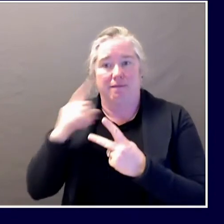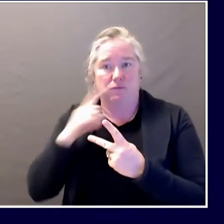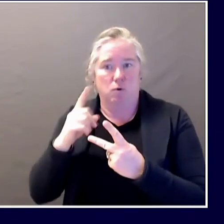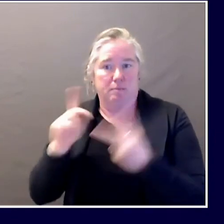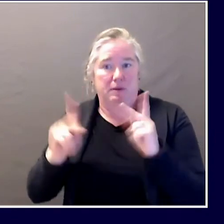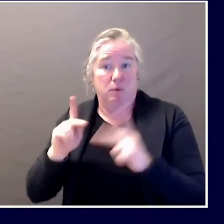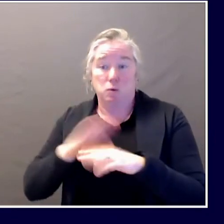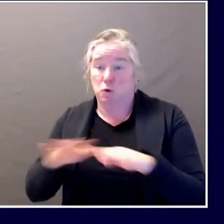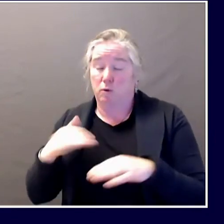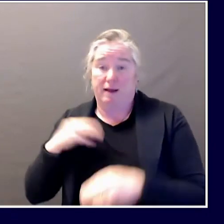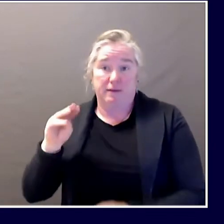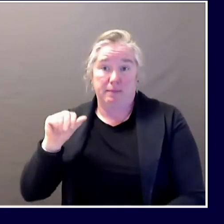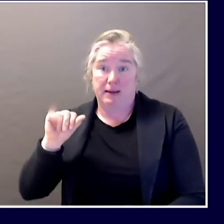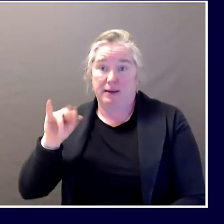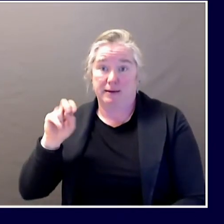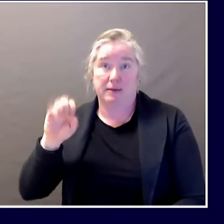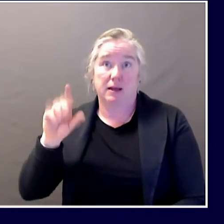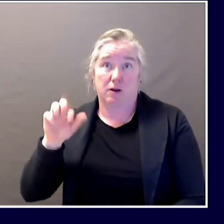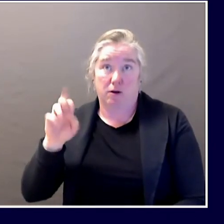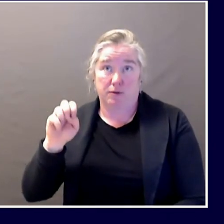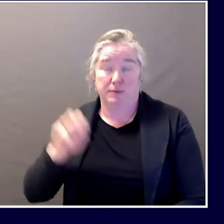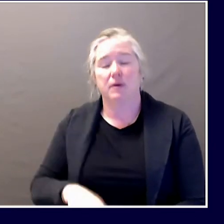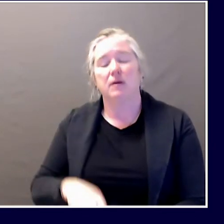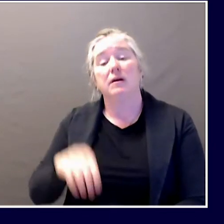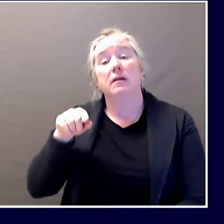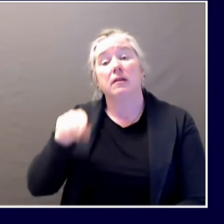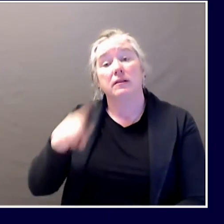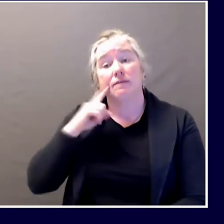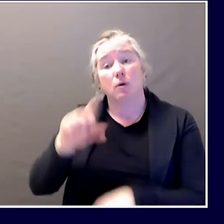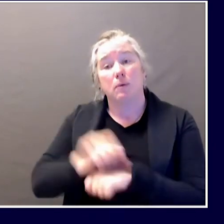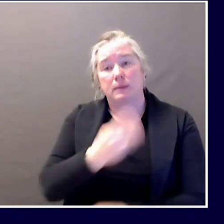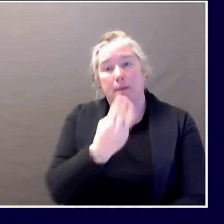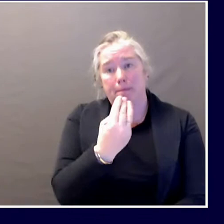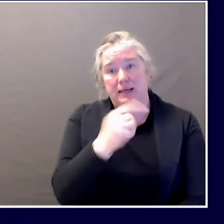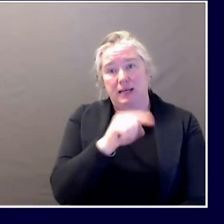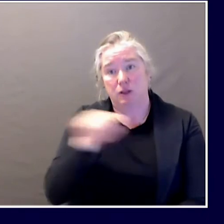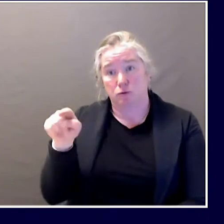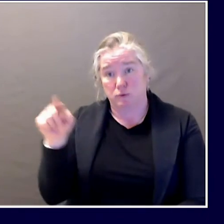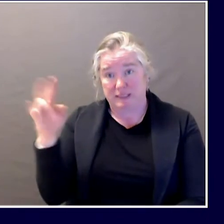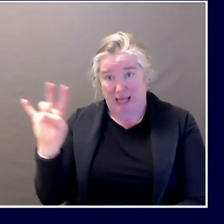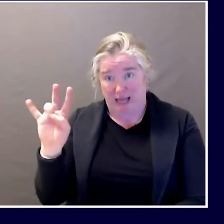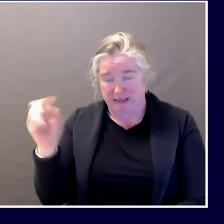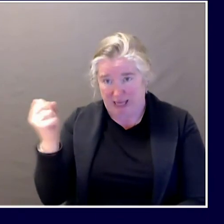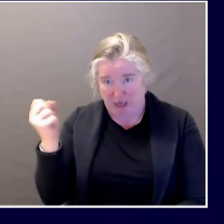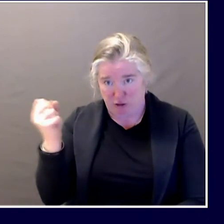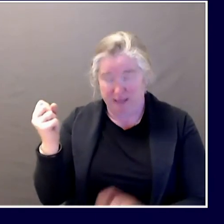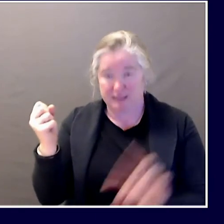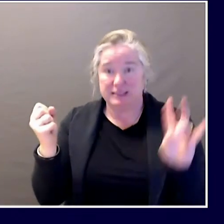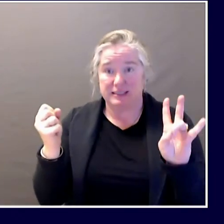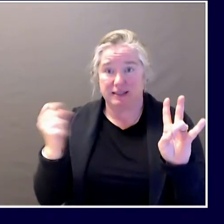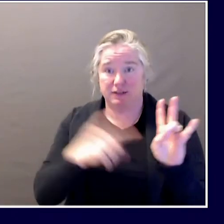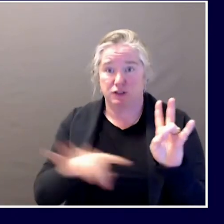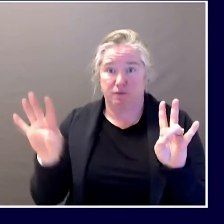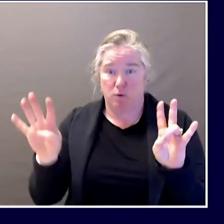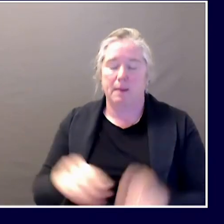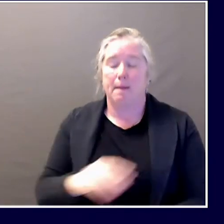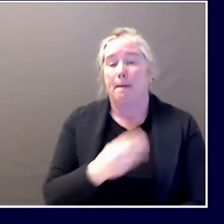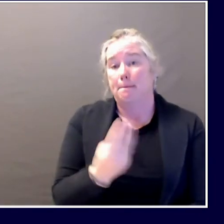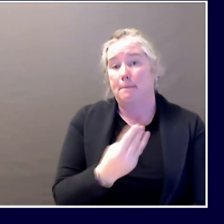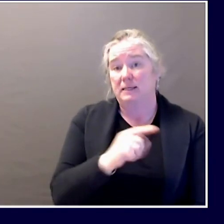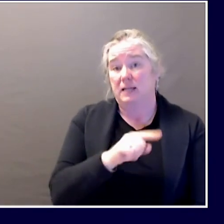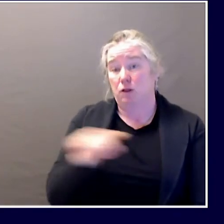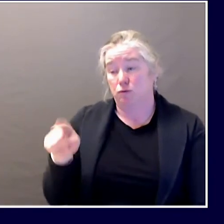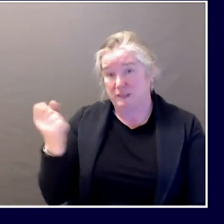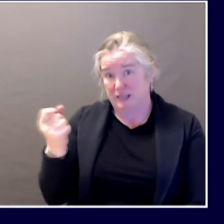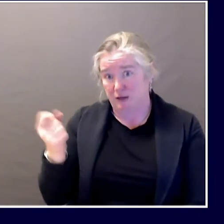for appointments that are scheduled Monday through Saturday from 7 a.m. to 4 p.m. At least 48